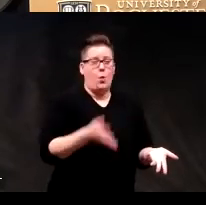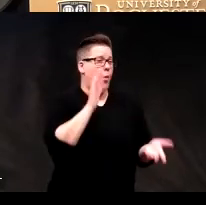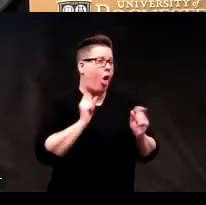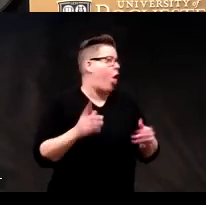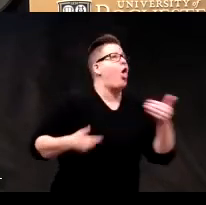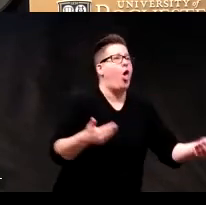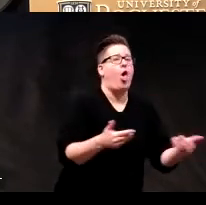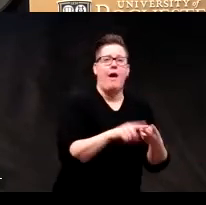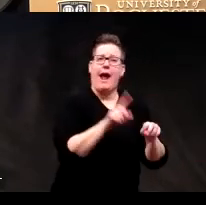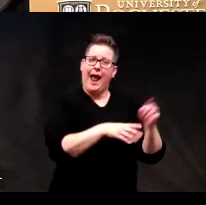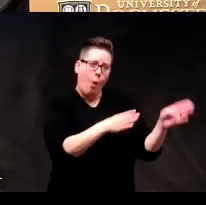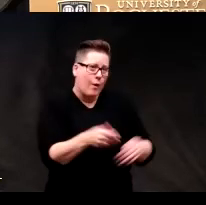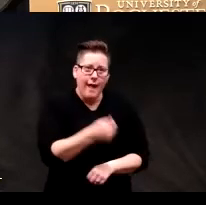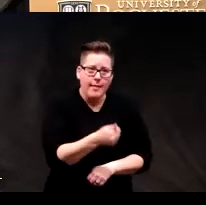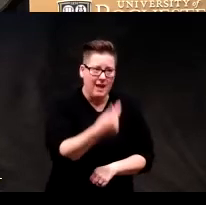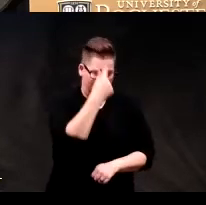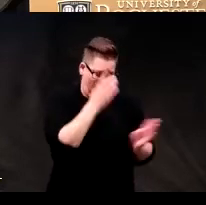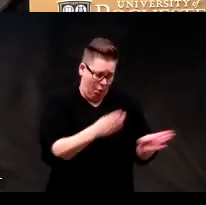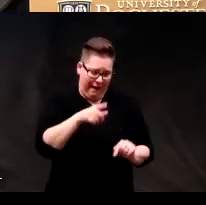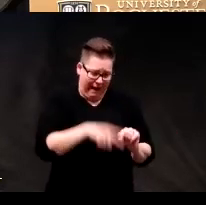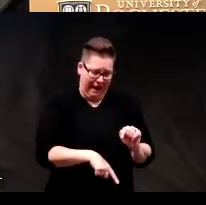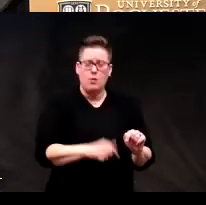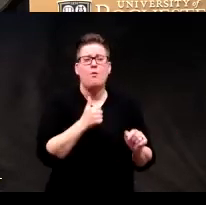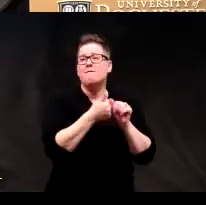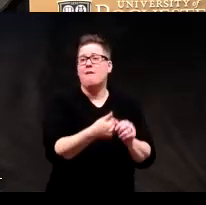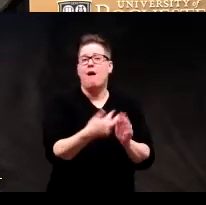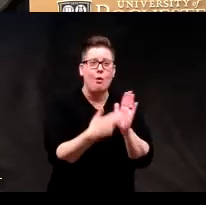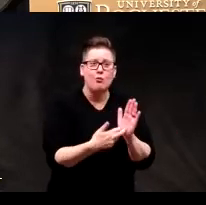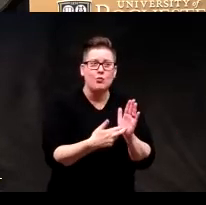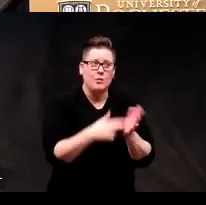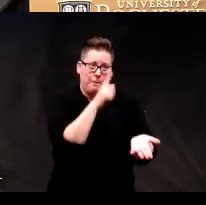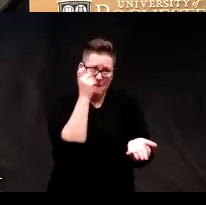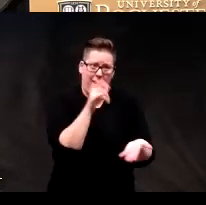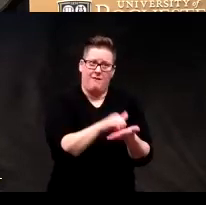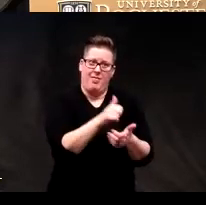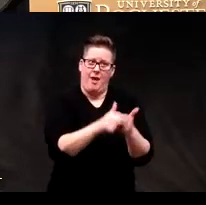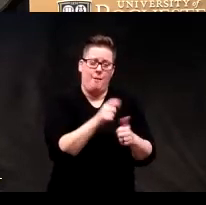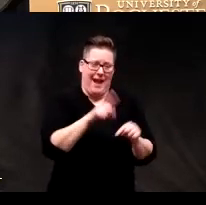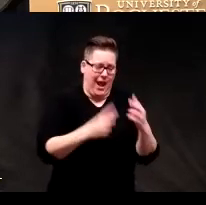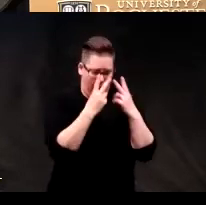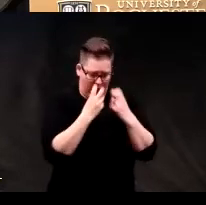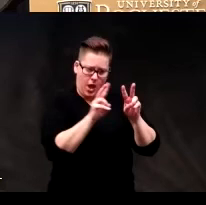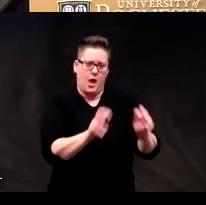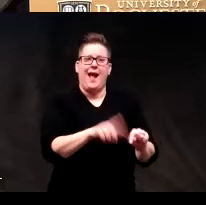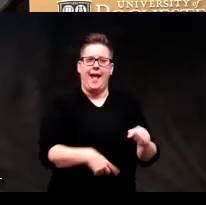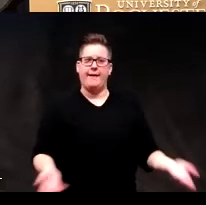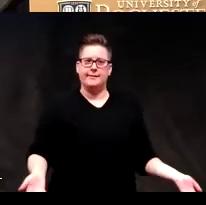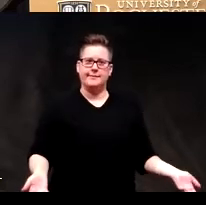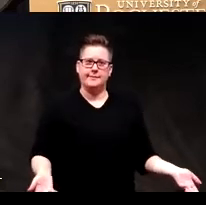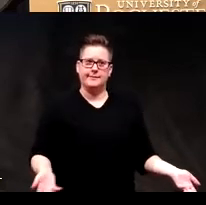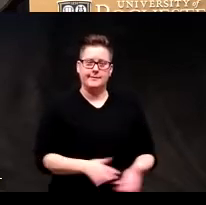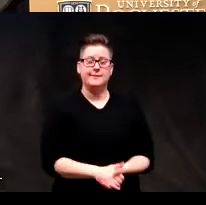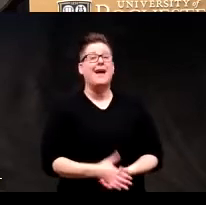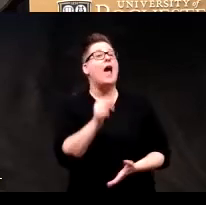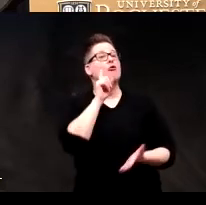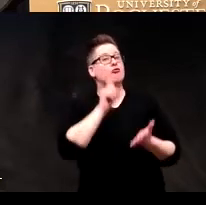able to organize themselves internally to follow rules or do whatever they need to do. And actually,